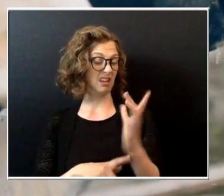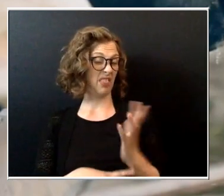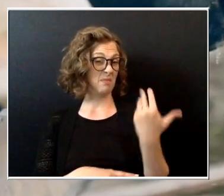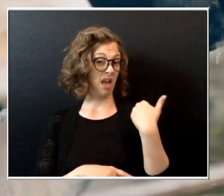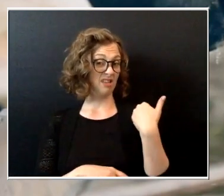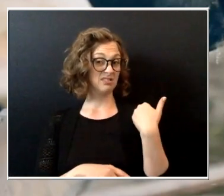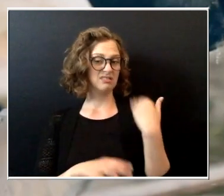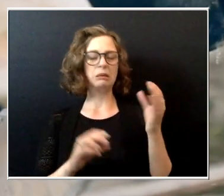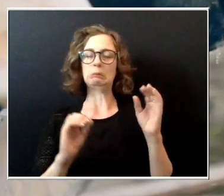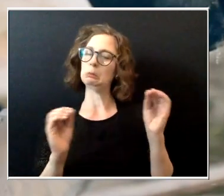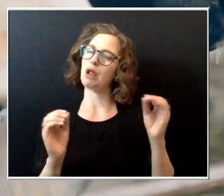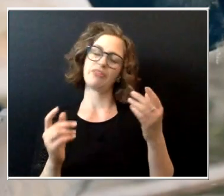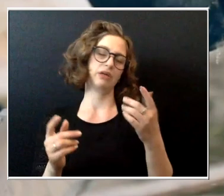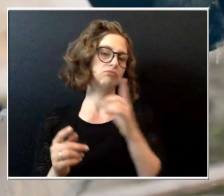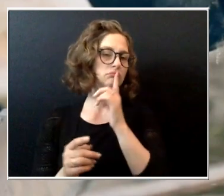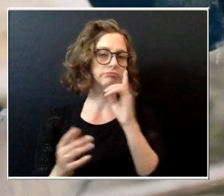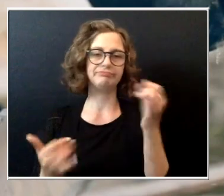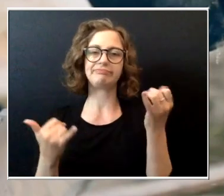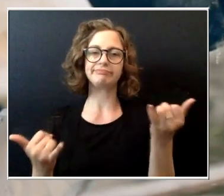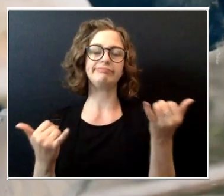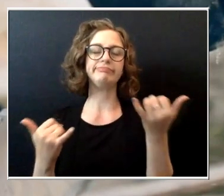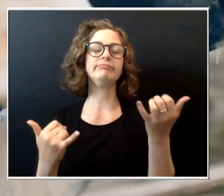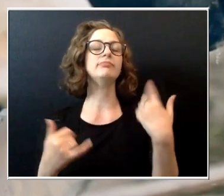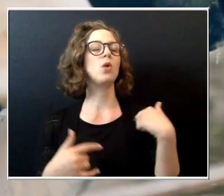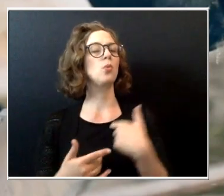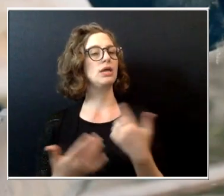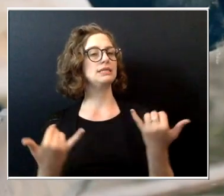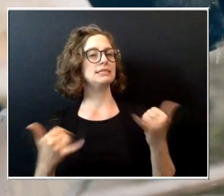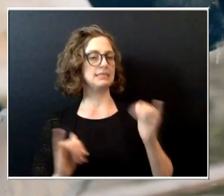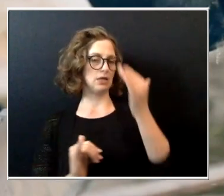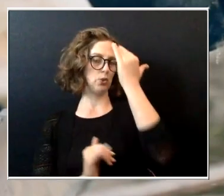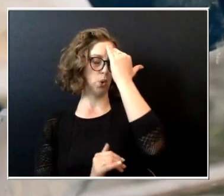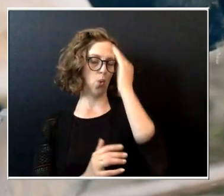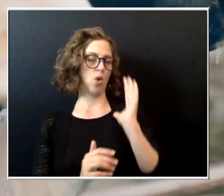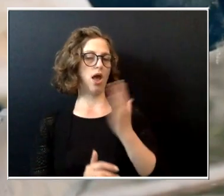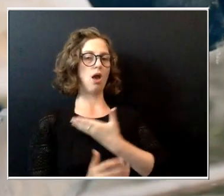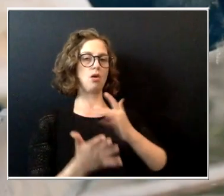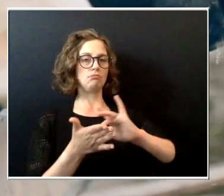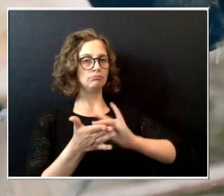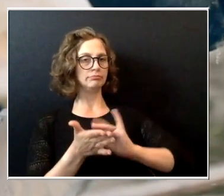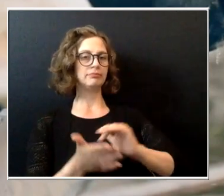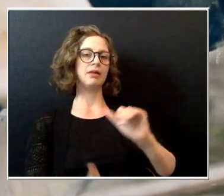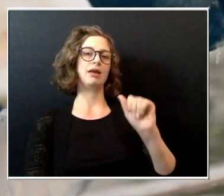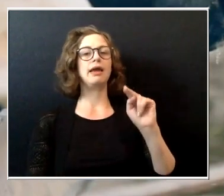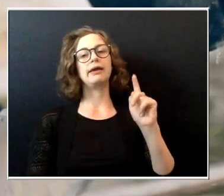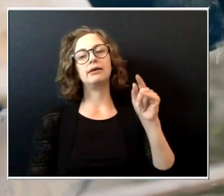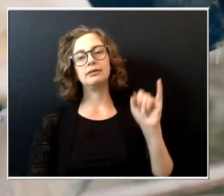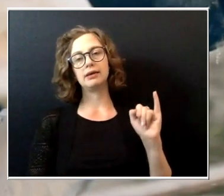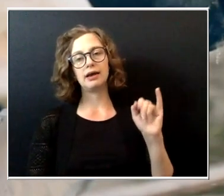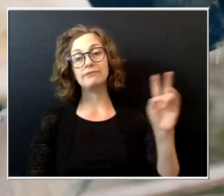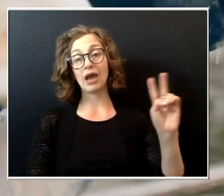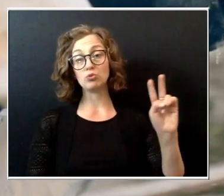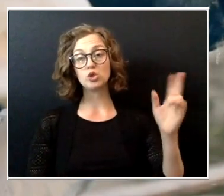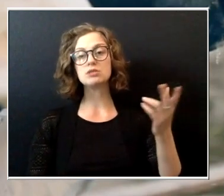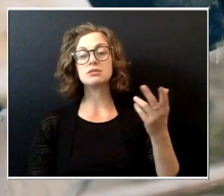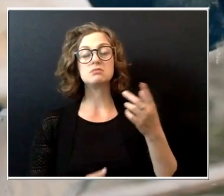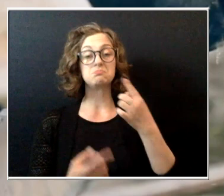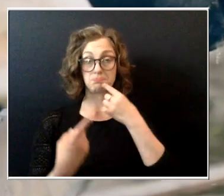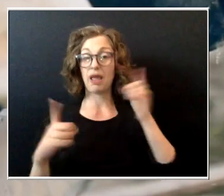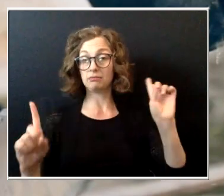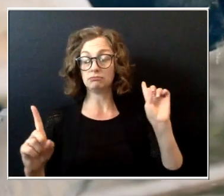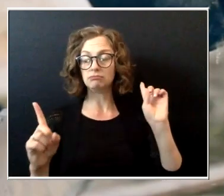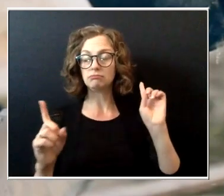We know still that the antivirals that we have currently do work on it, and we know that there